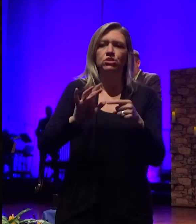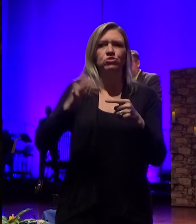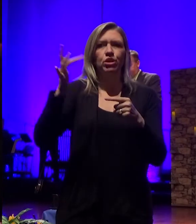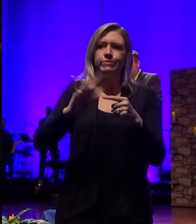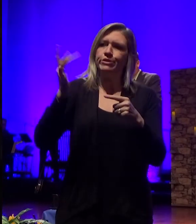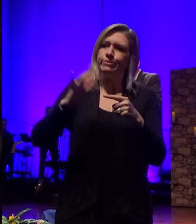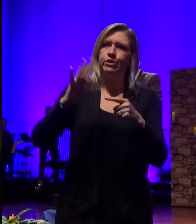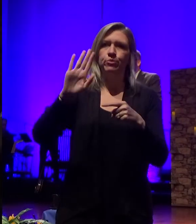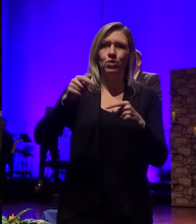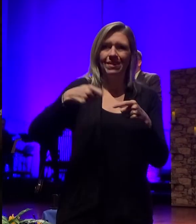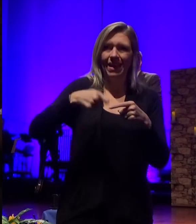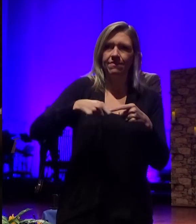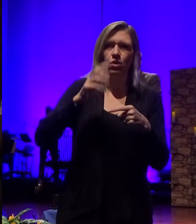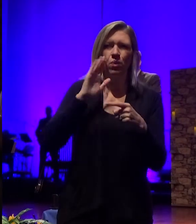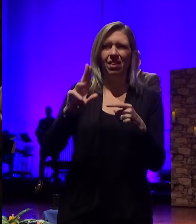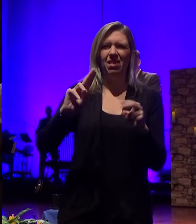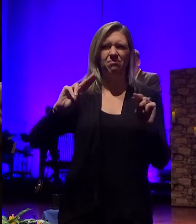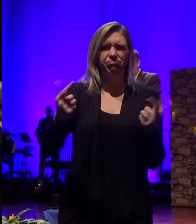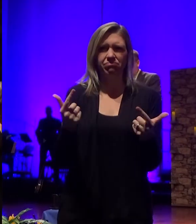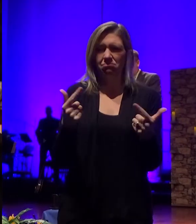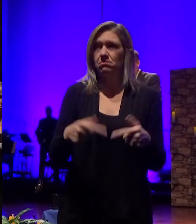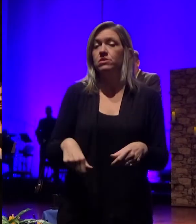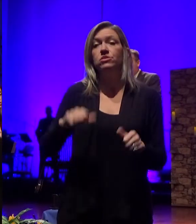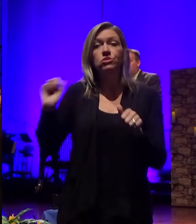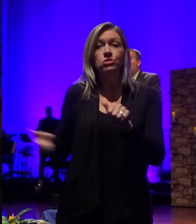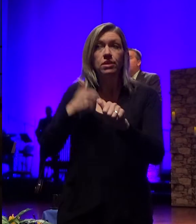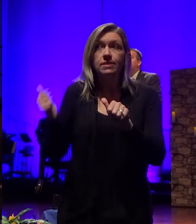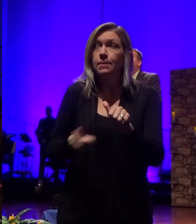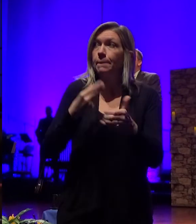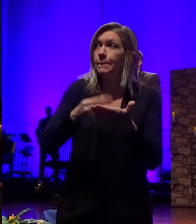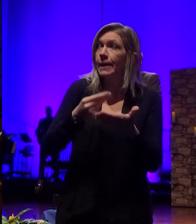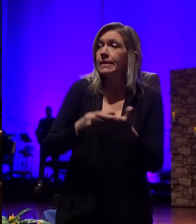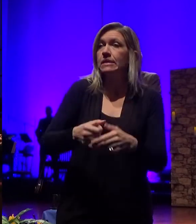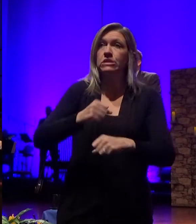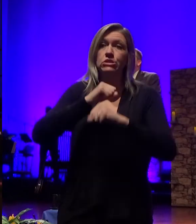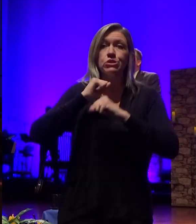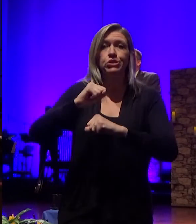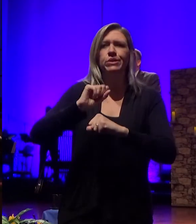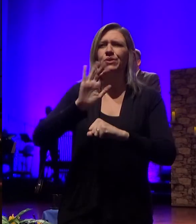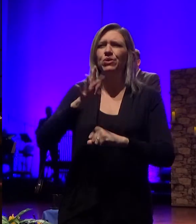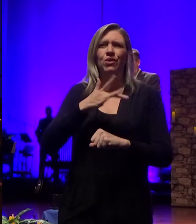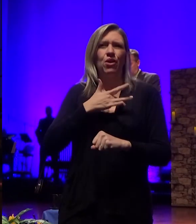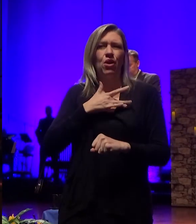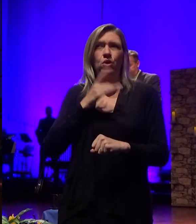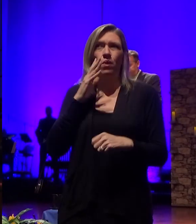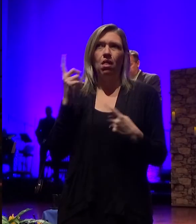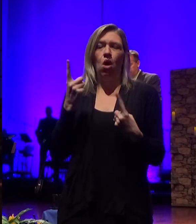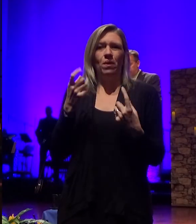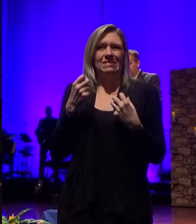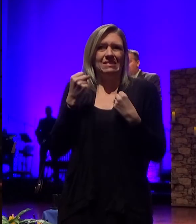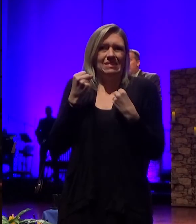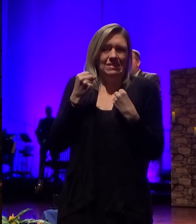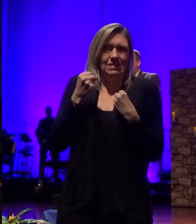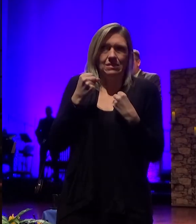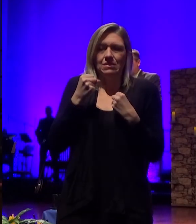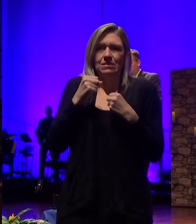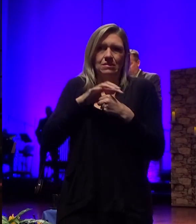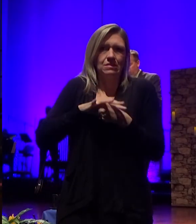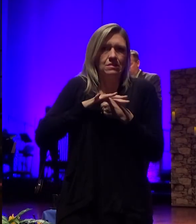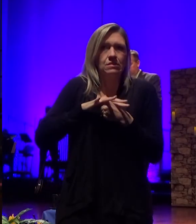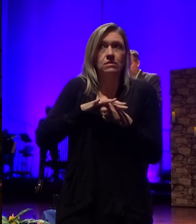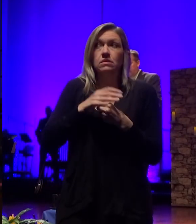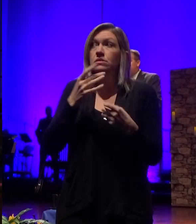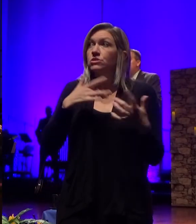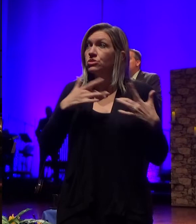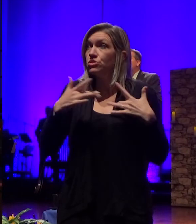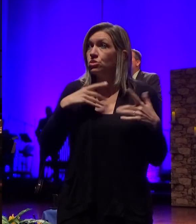blunt. Chase after money and security, and your heart will never unclench. Care about people's